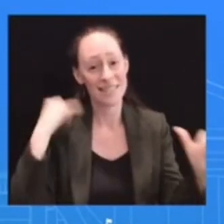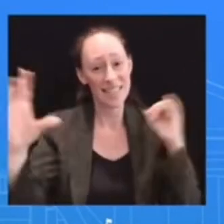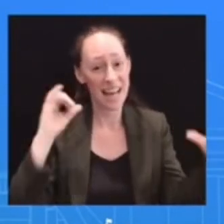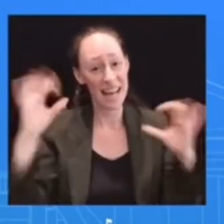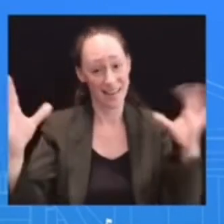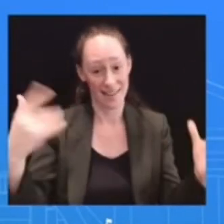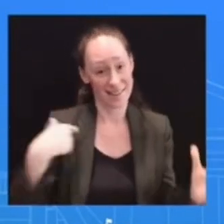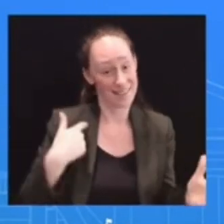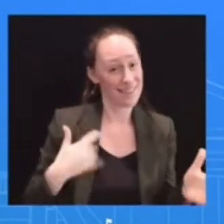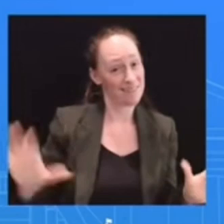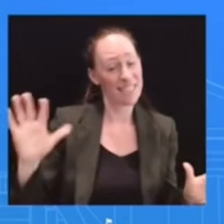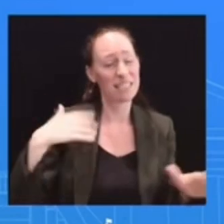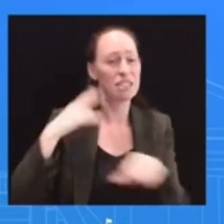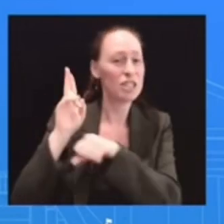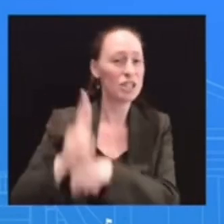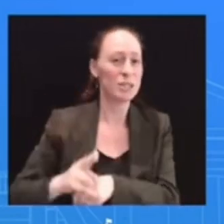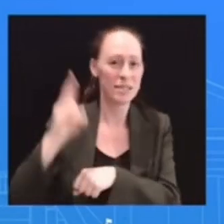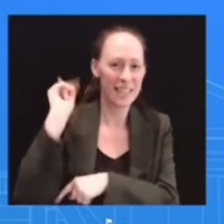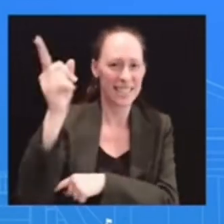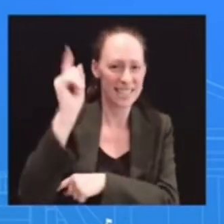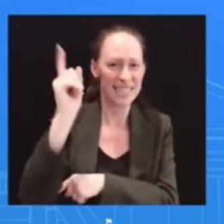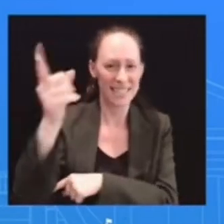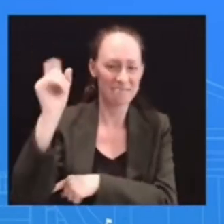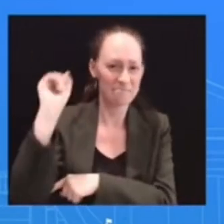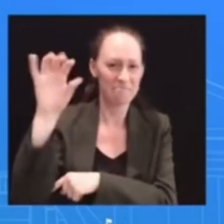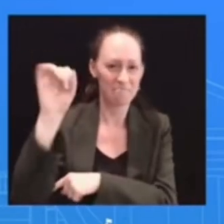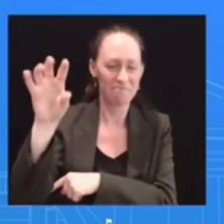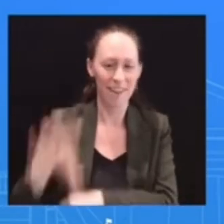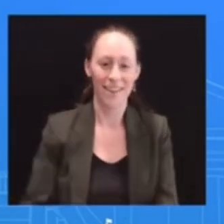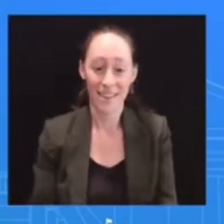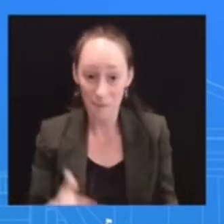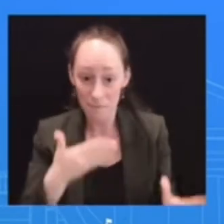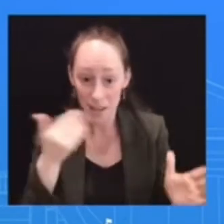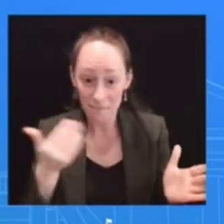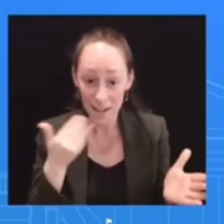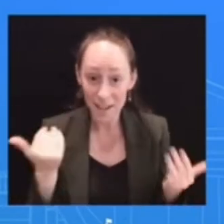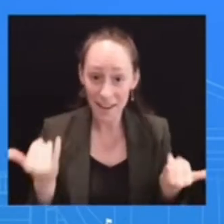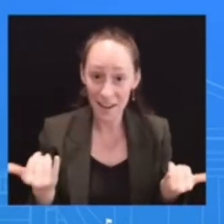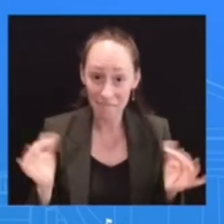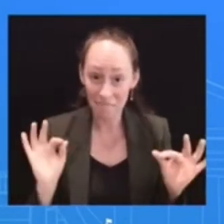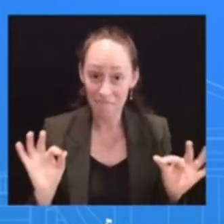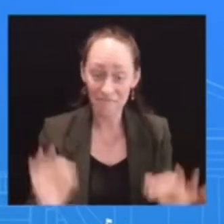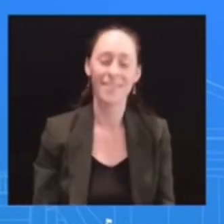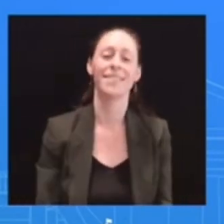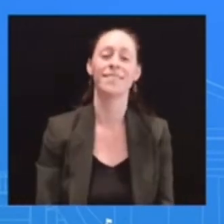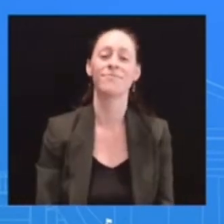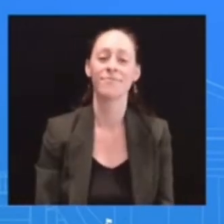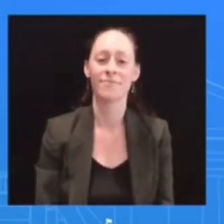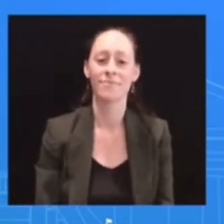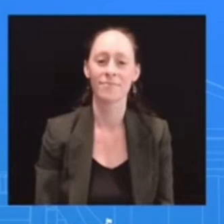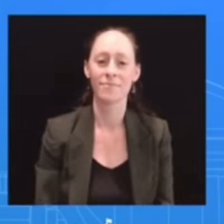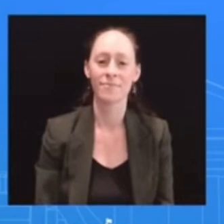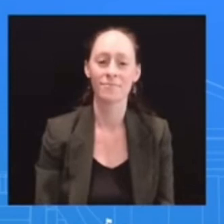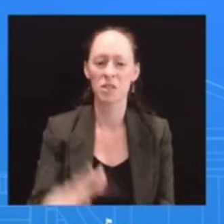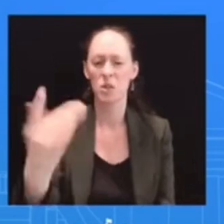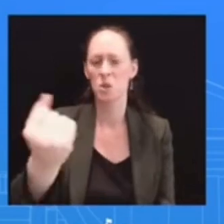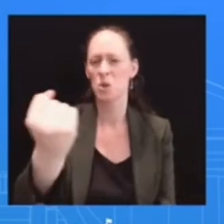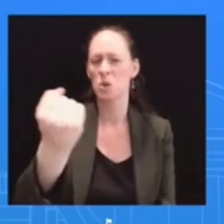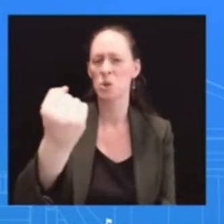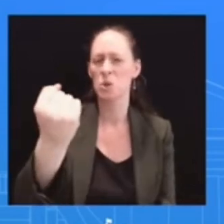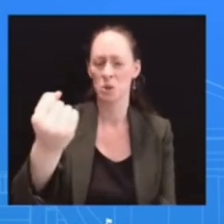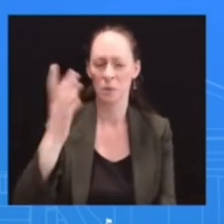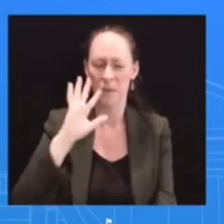better? Sounds like it is. No? No, yeah? I don't think so. Okay. Just give us a second. I want to make sure you're